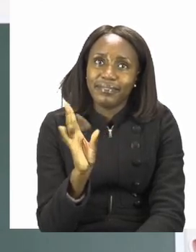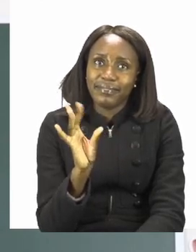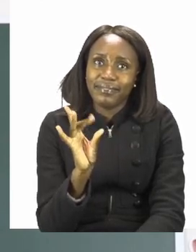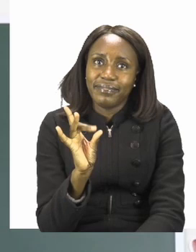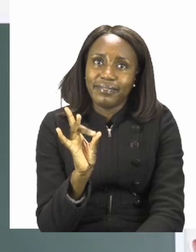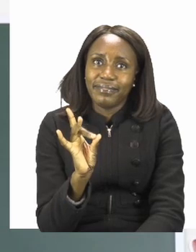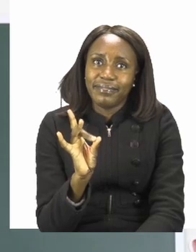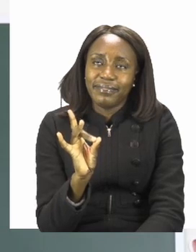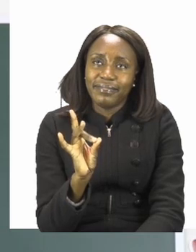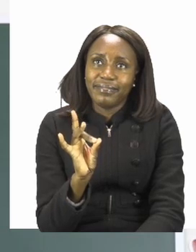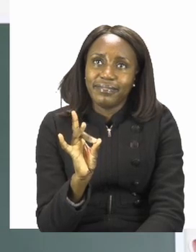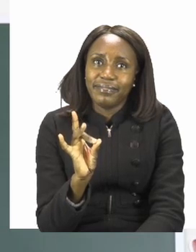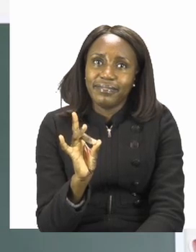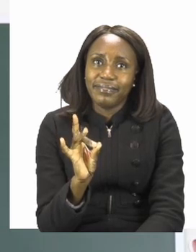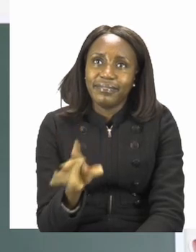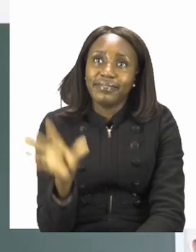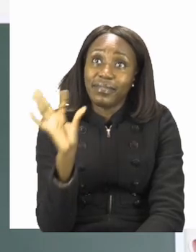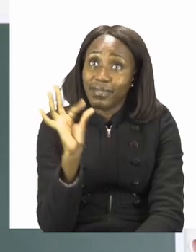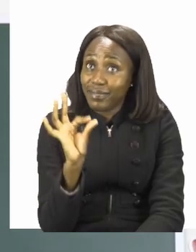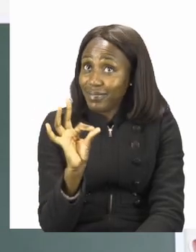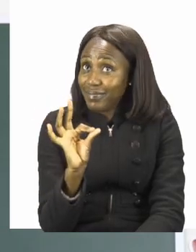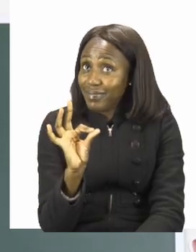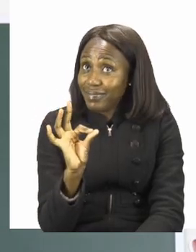7, 8,